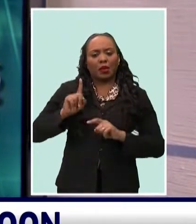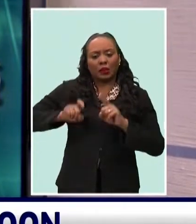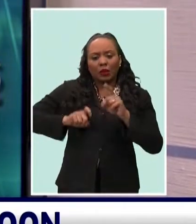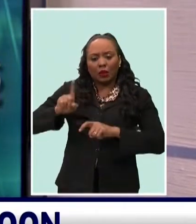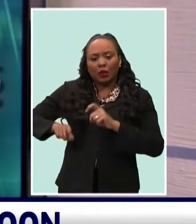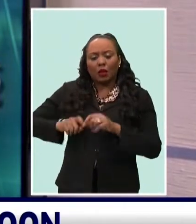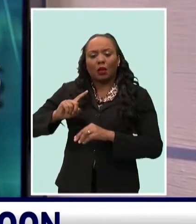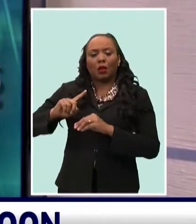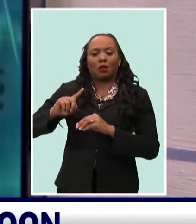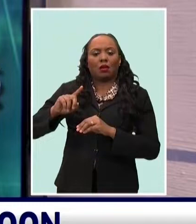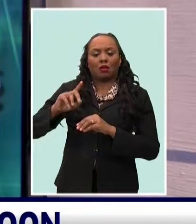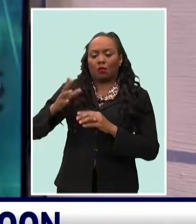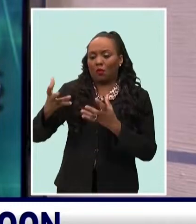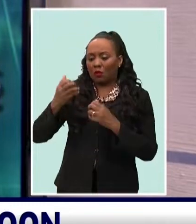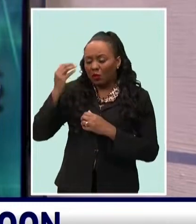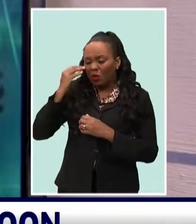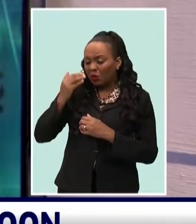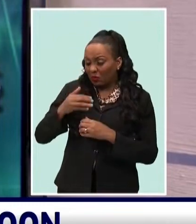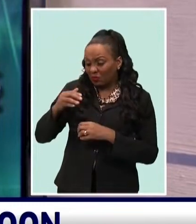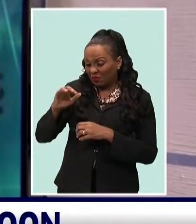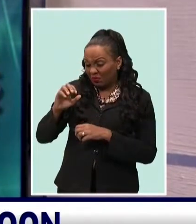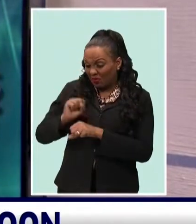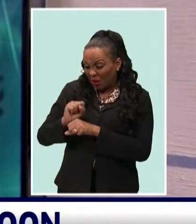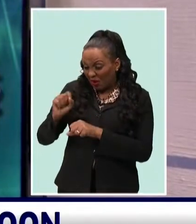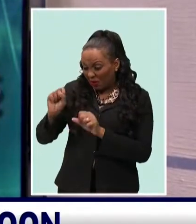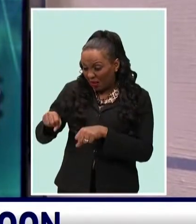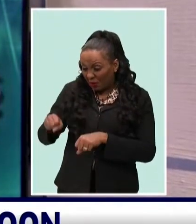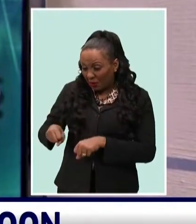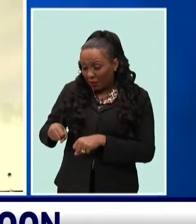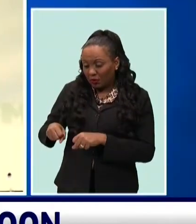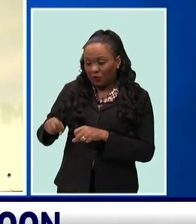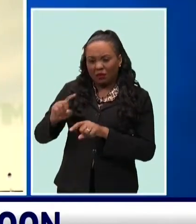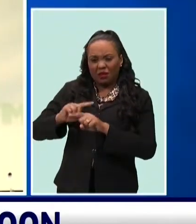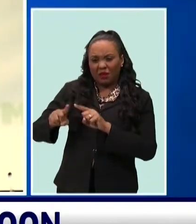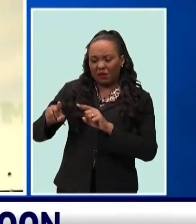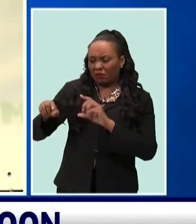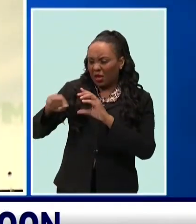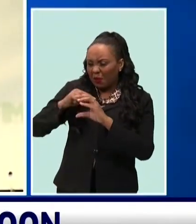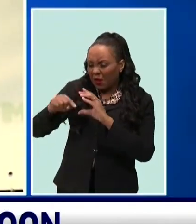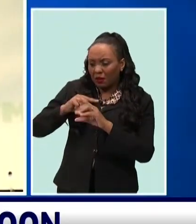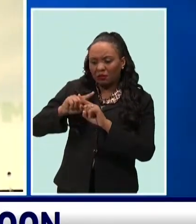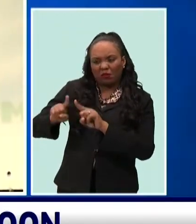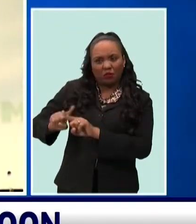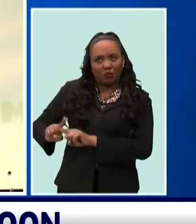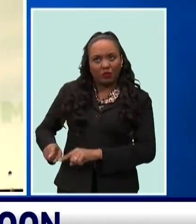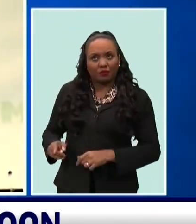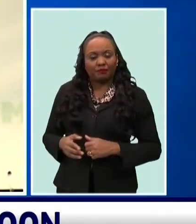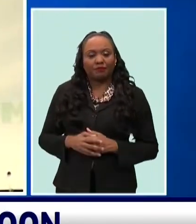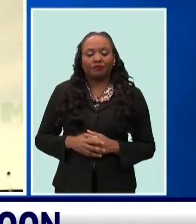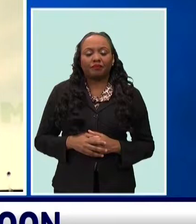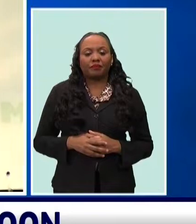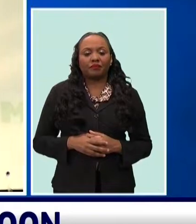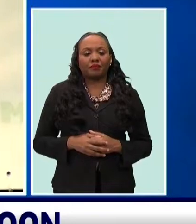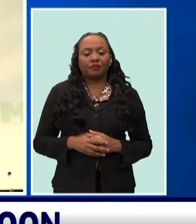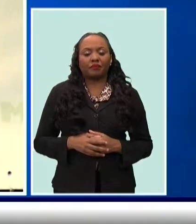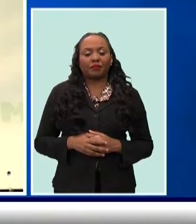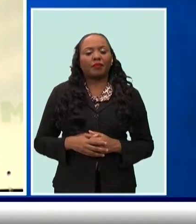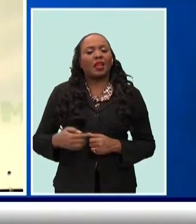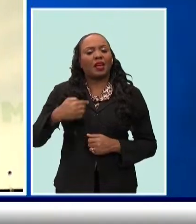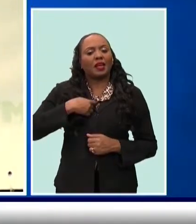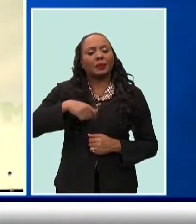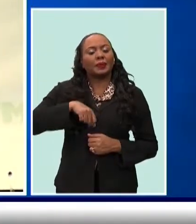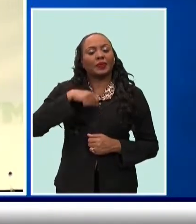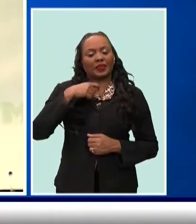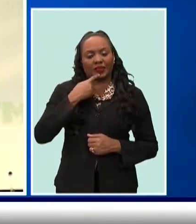positions via both email and social media platforms. I am proud to tell you that recently we have